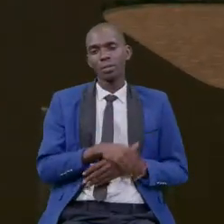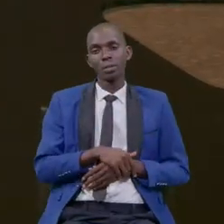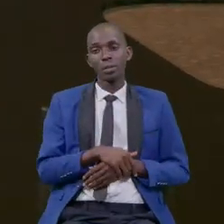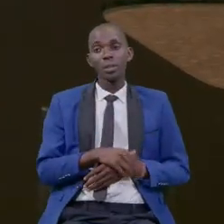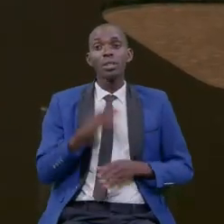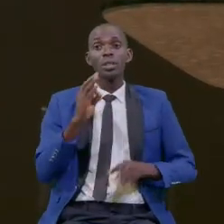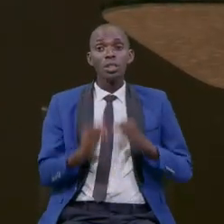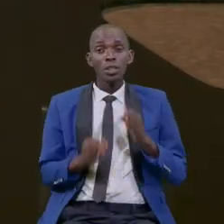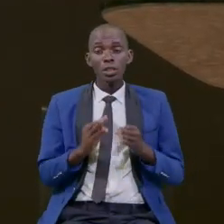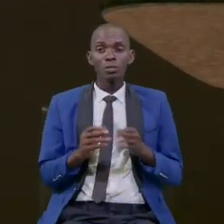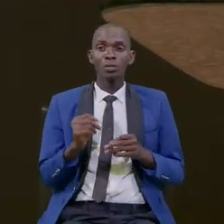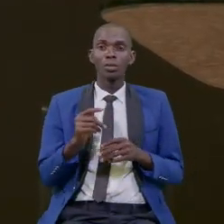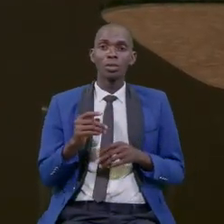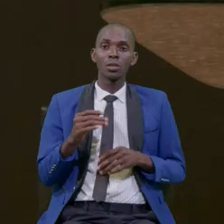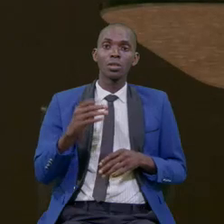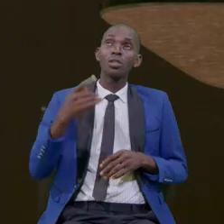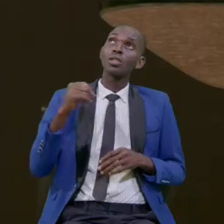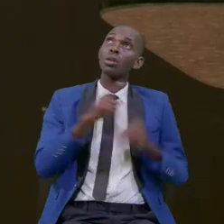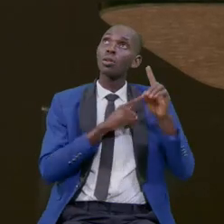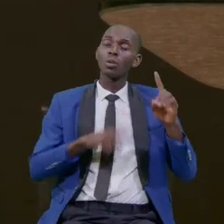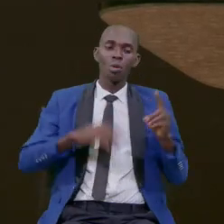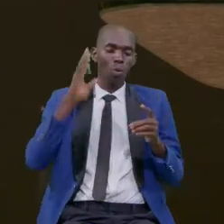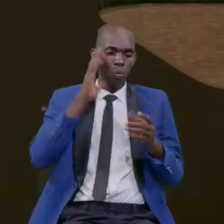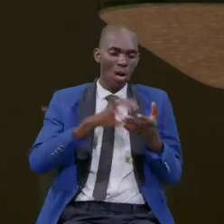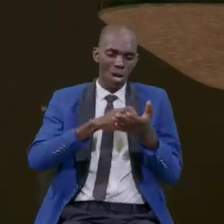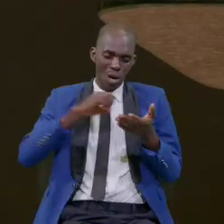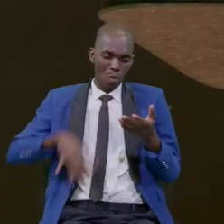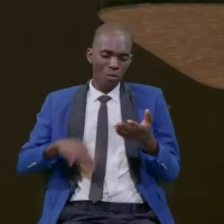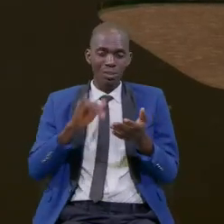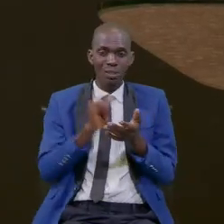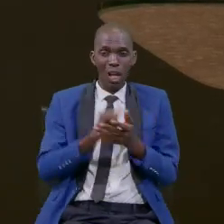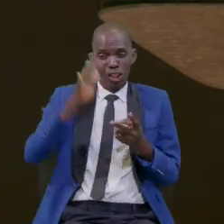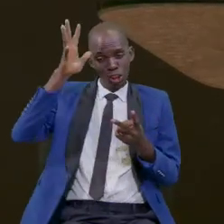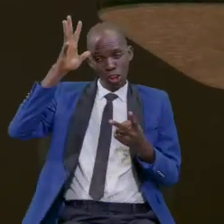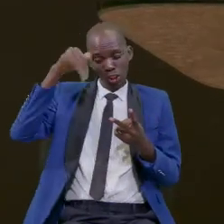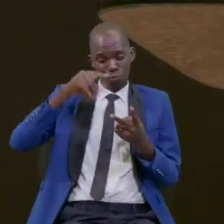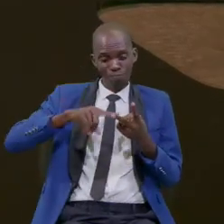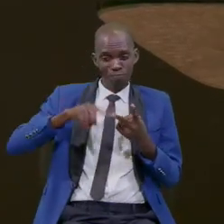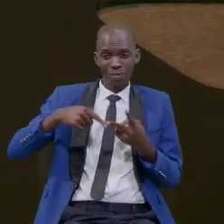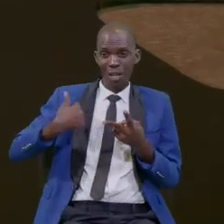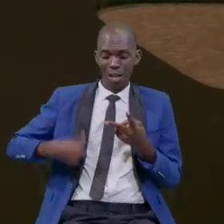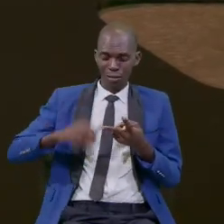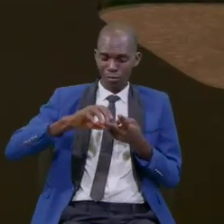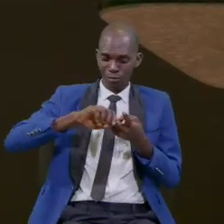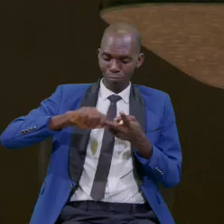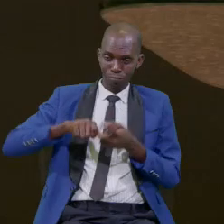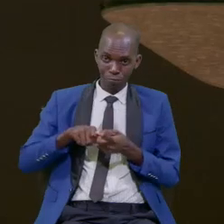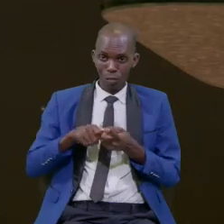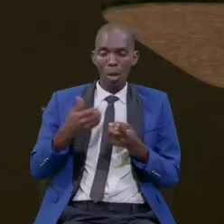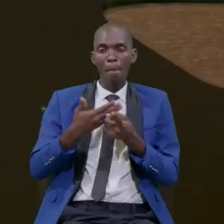going to take away the stony heart before he brings in the